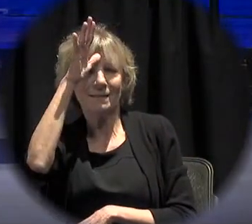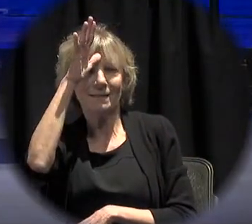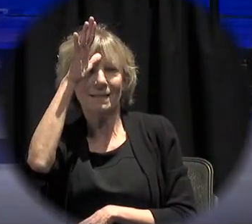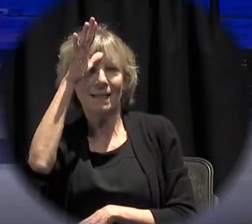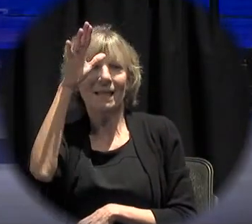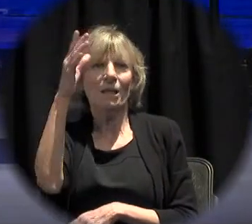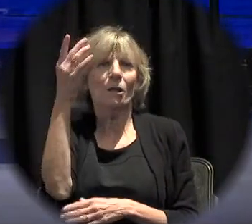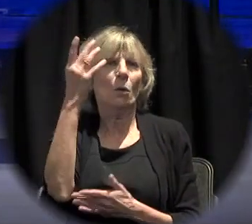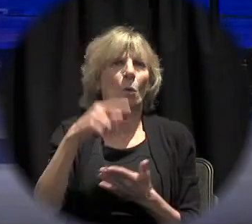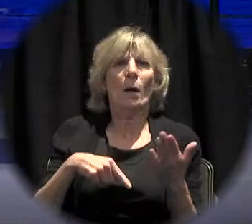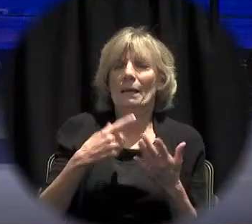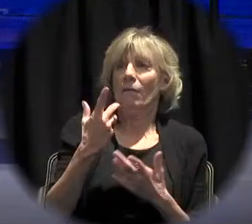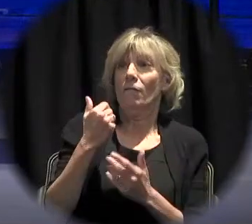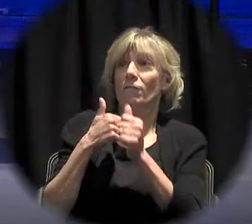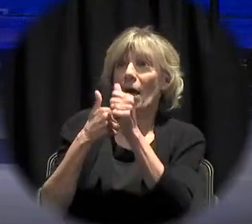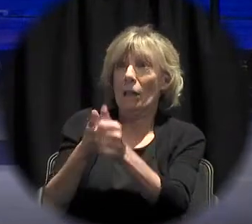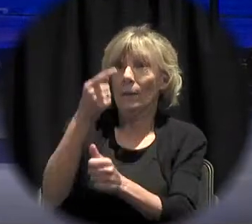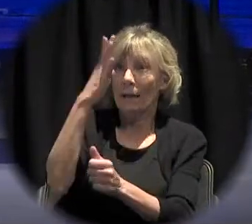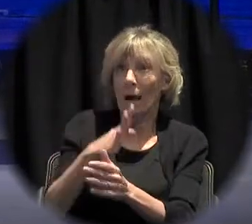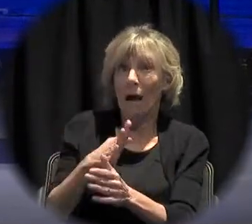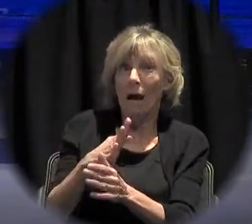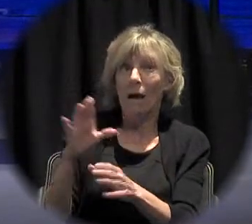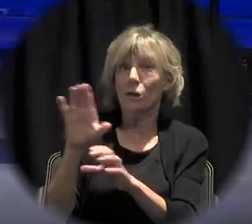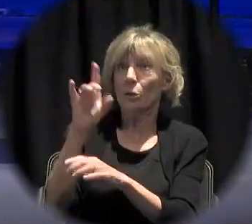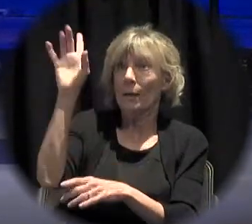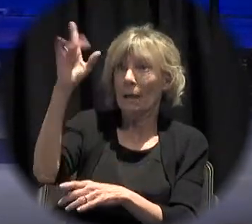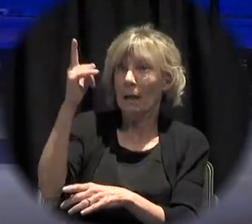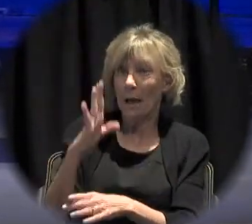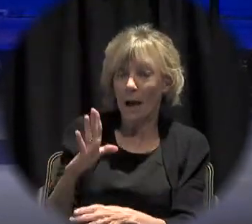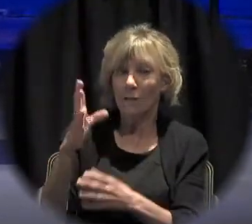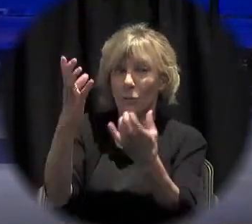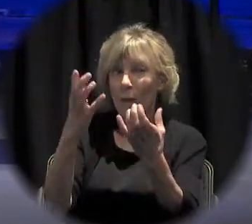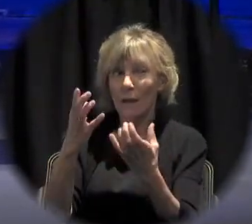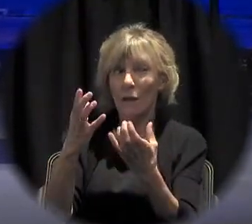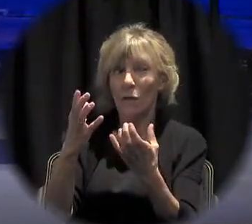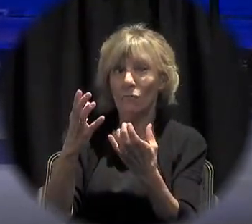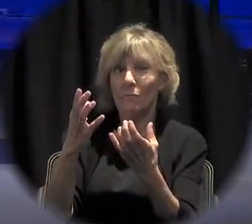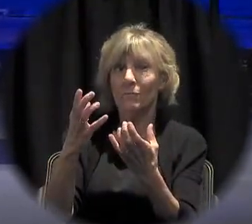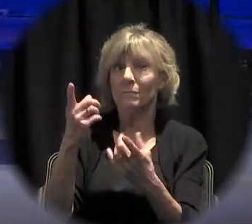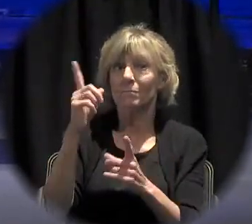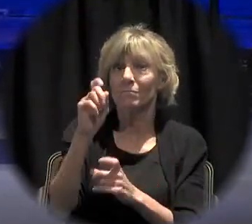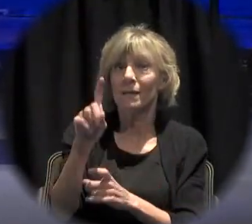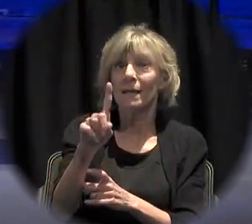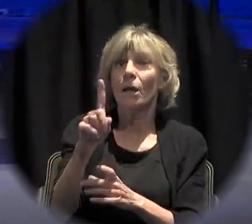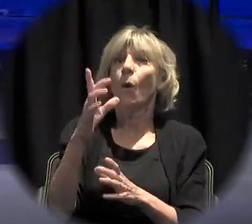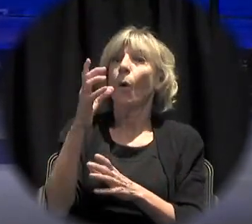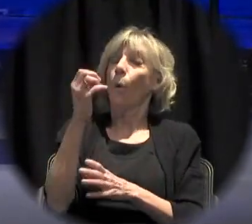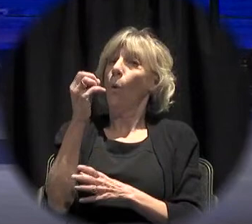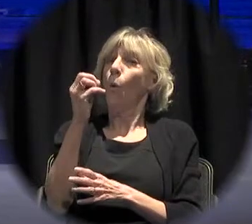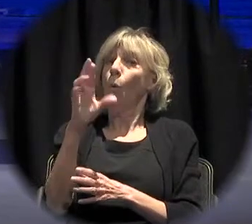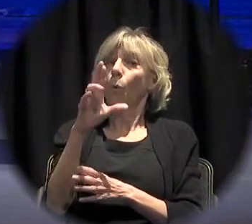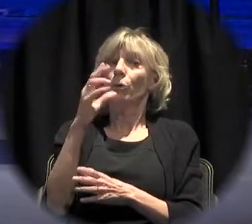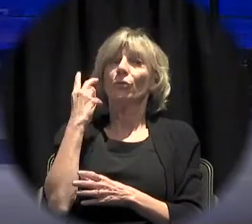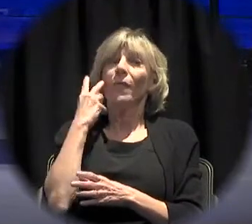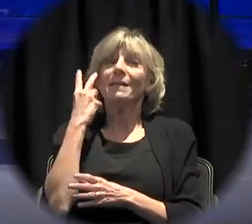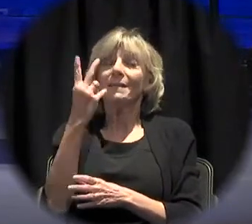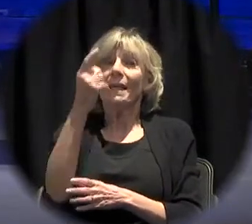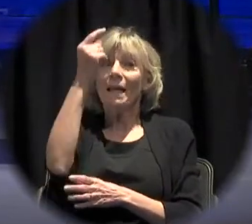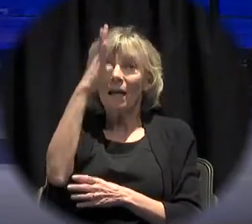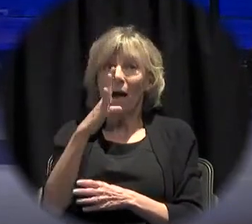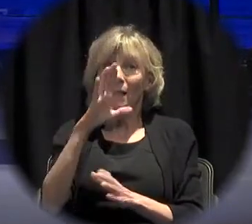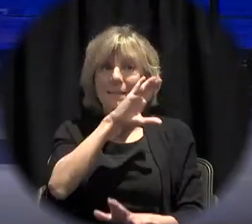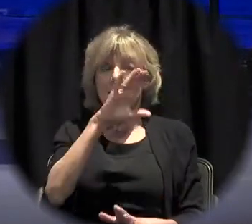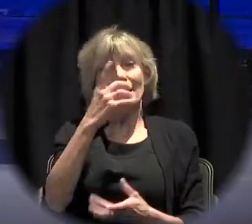Sunday morning values? Would they be able to see God's character reflected in our